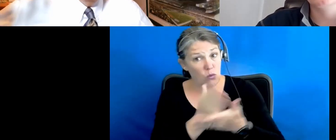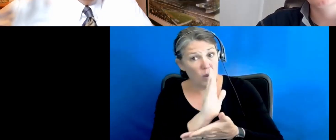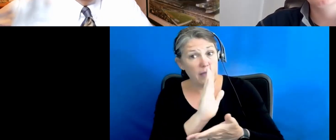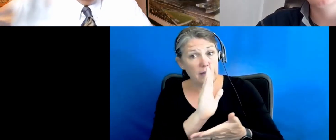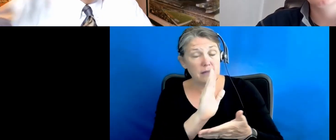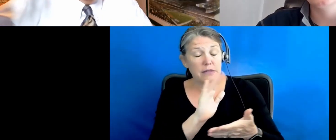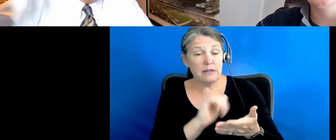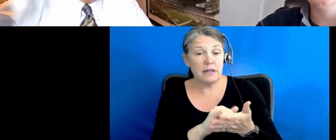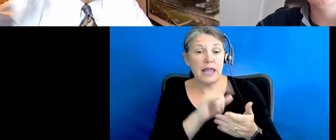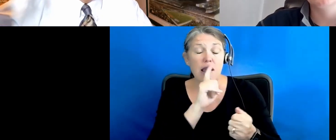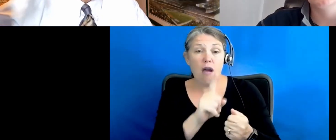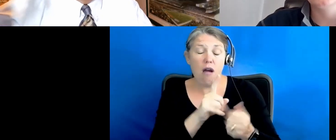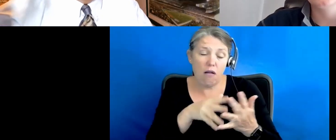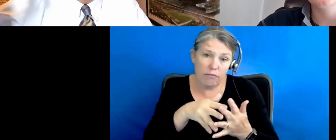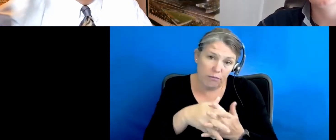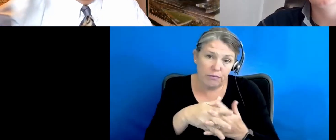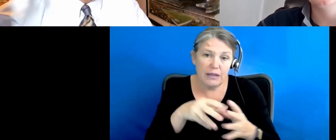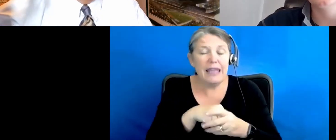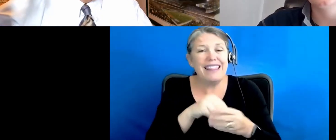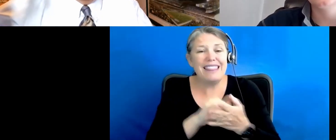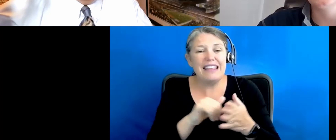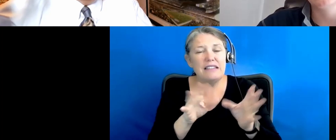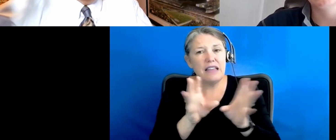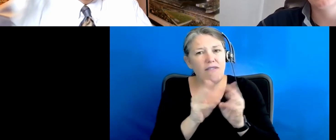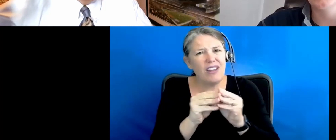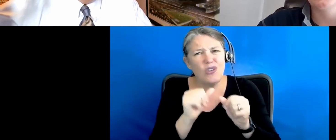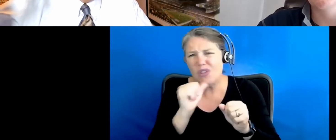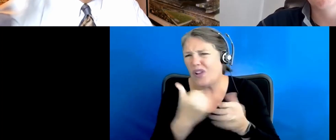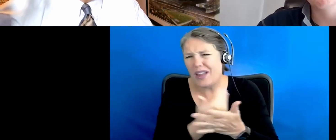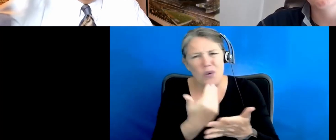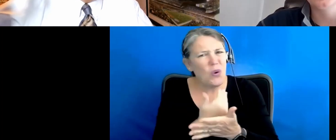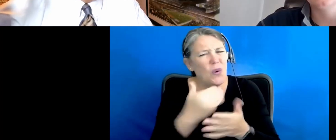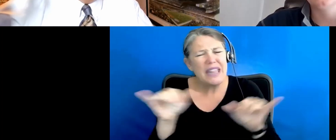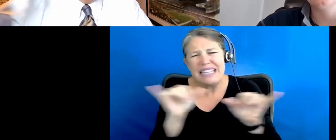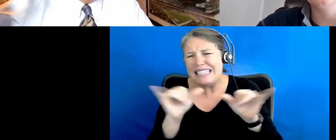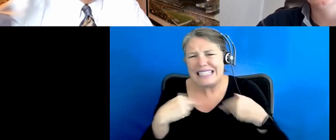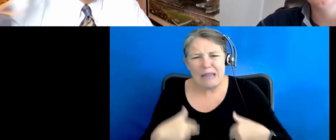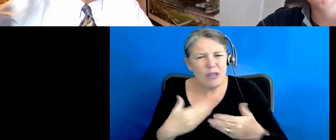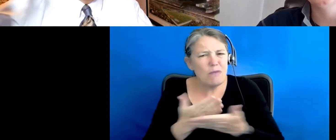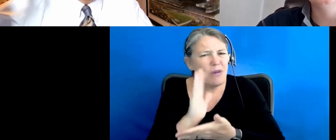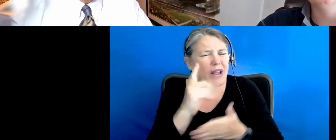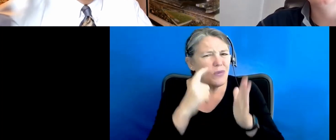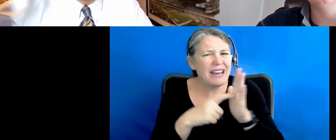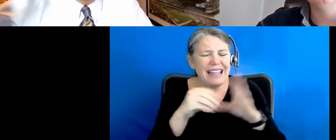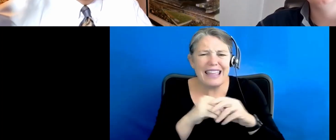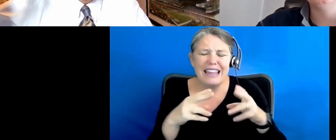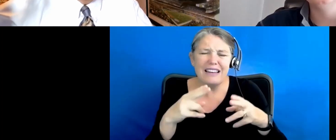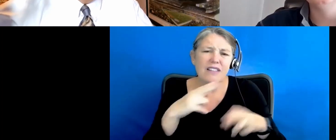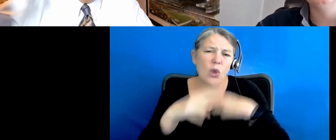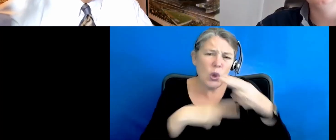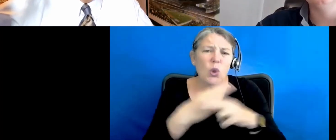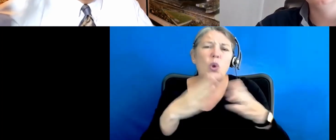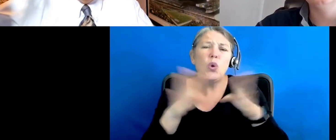are embedded in the convention are not new rights. They're the same human rights recognized in the Universal Declaration of Human